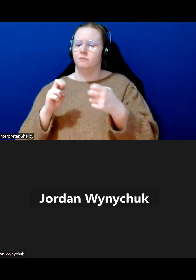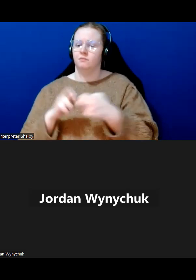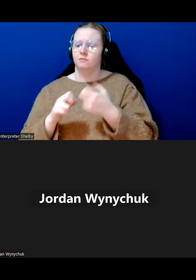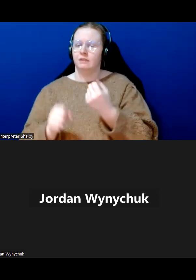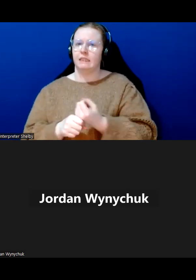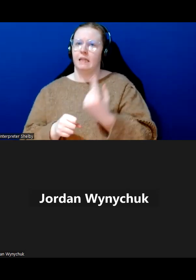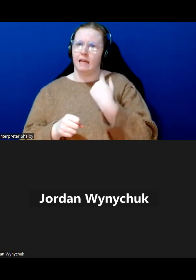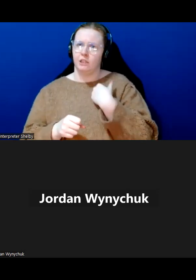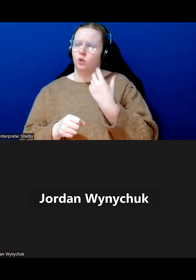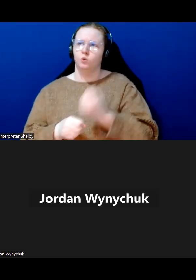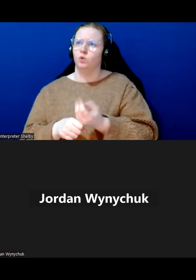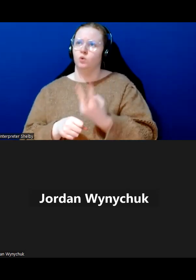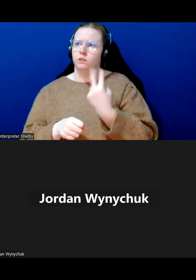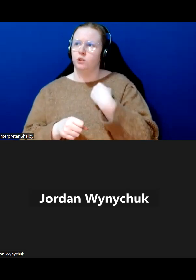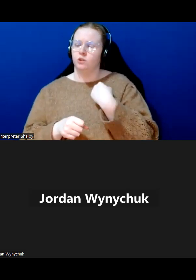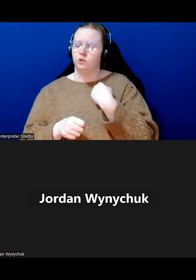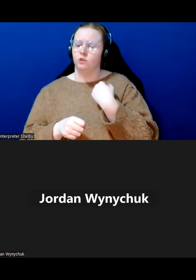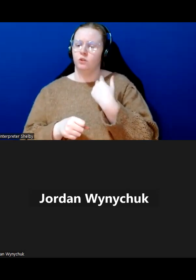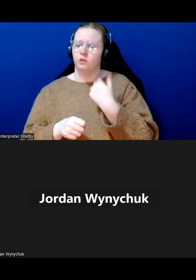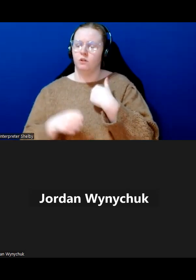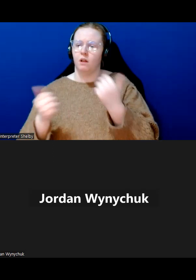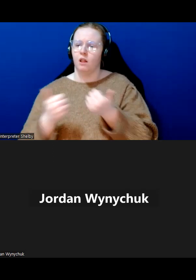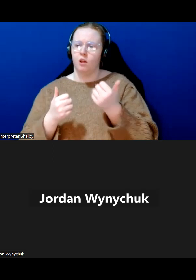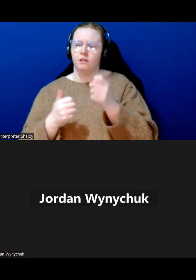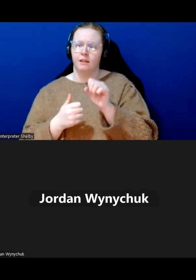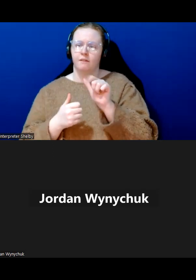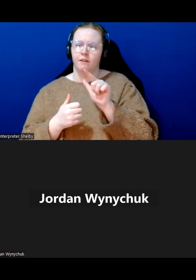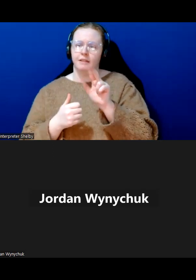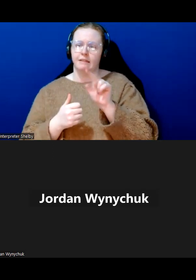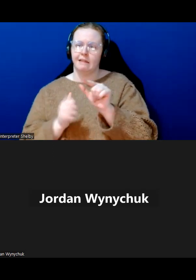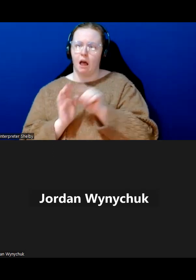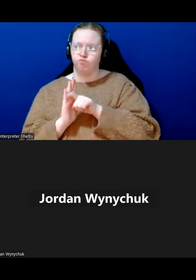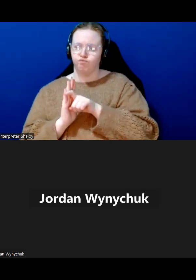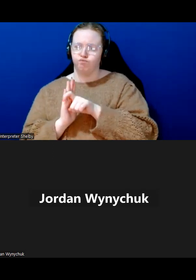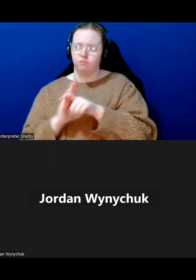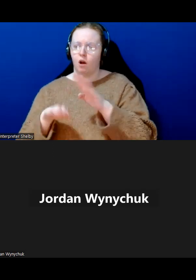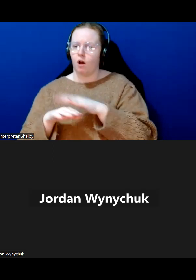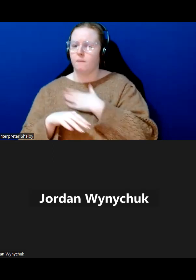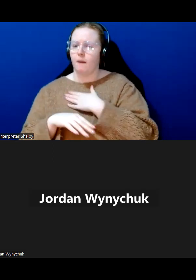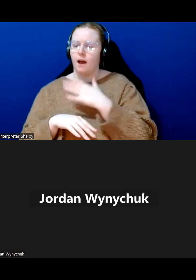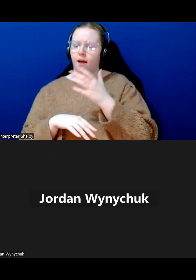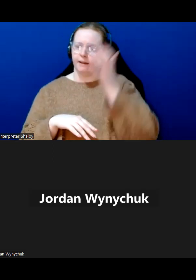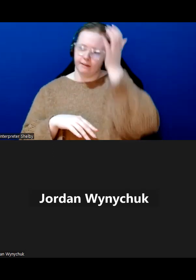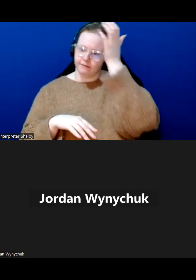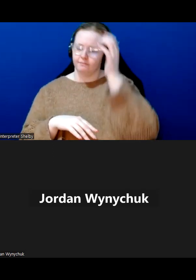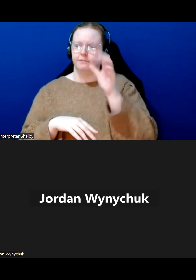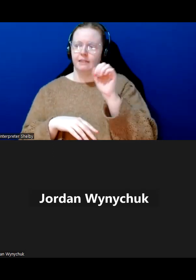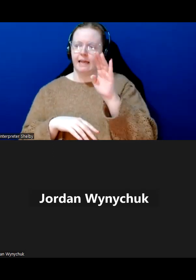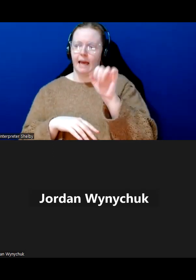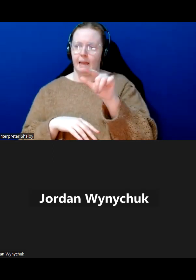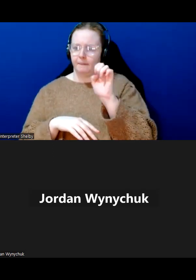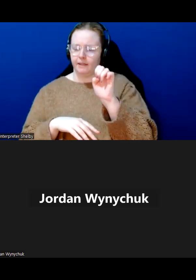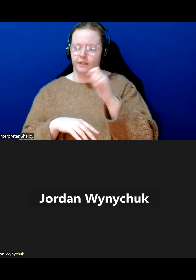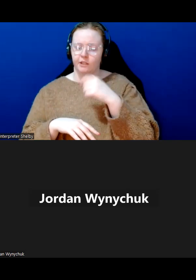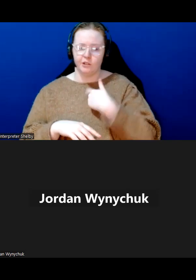no, 2 years ago now. I was getting a lot of slugs on my cabbage. So I was taking everybody's advice on how